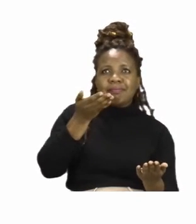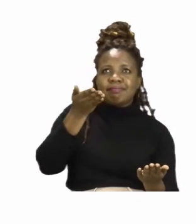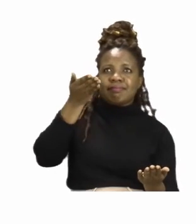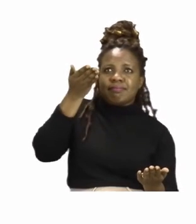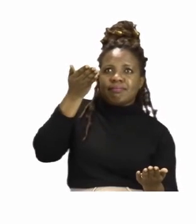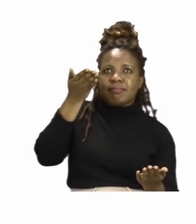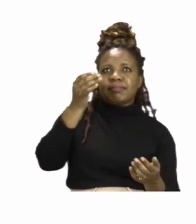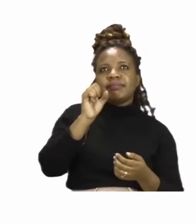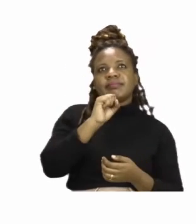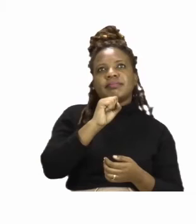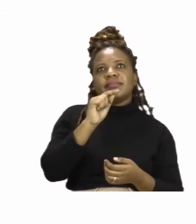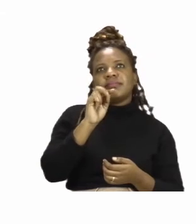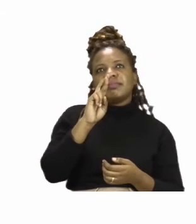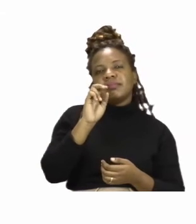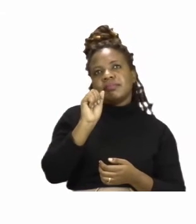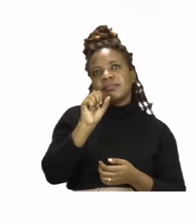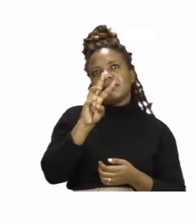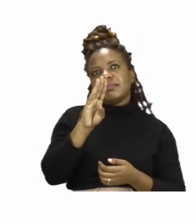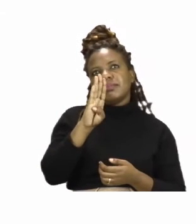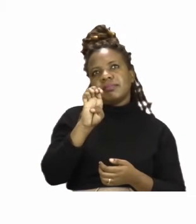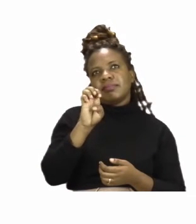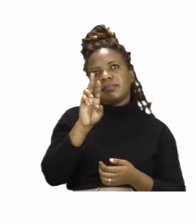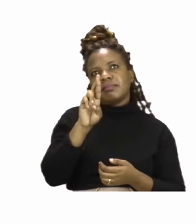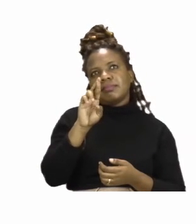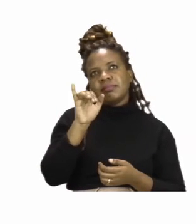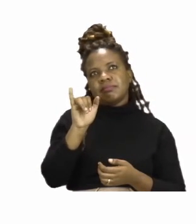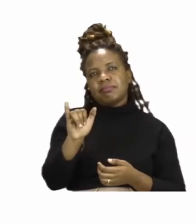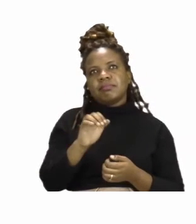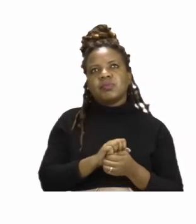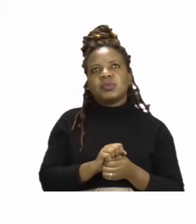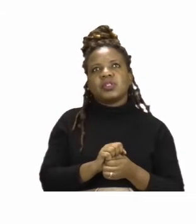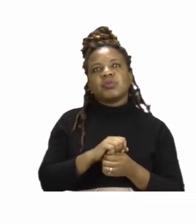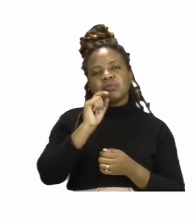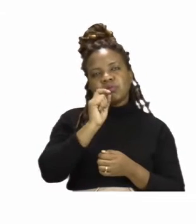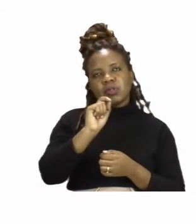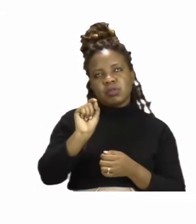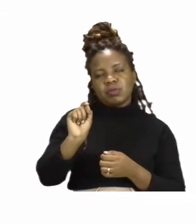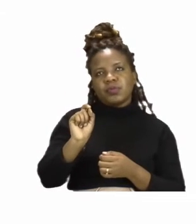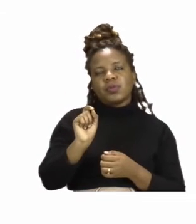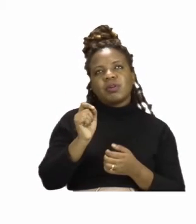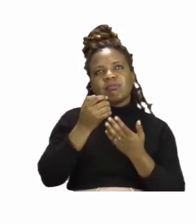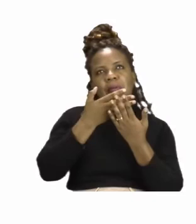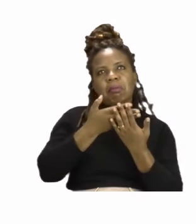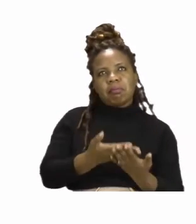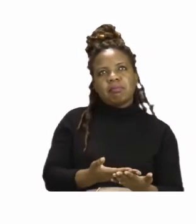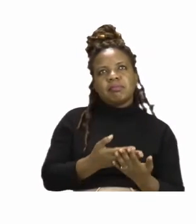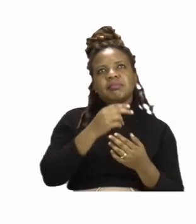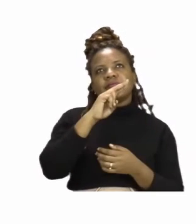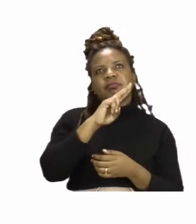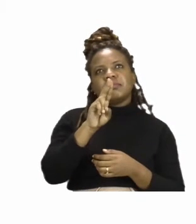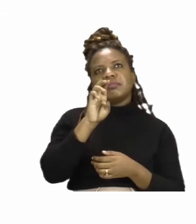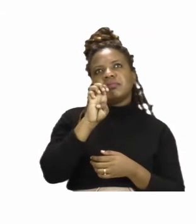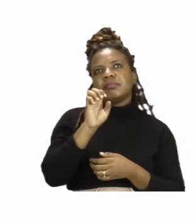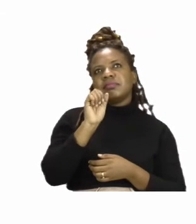word heavier. It starts with an H. Heavier. Well